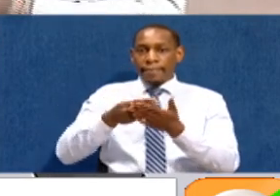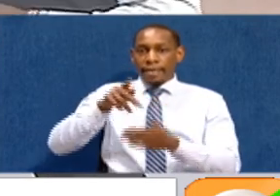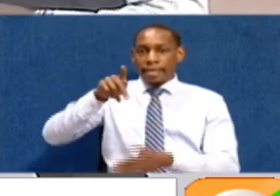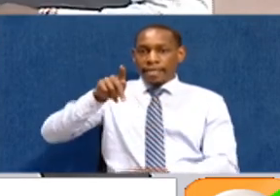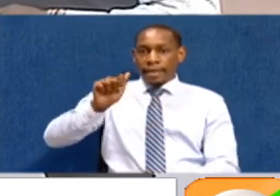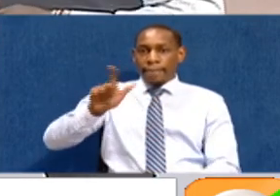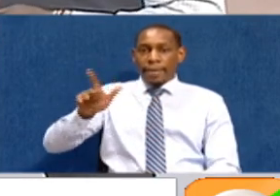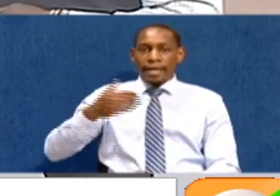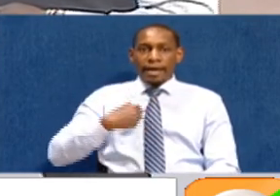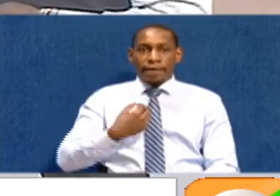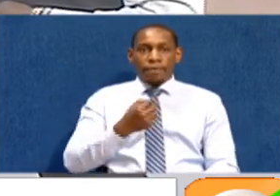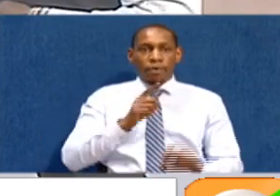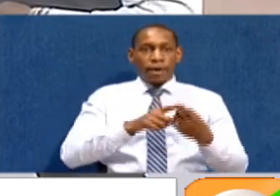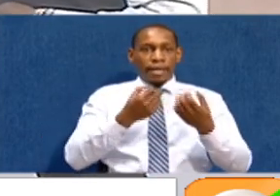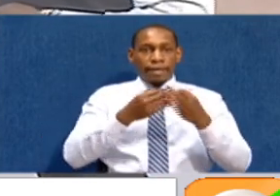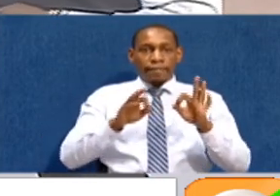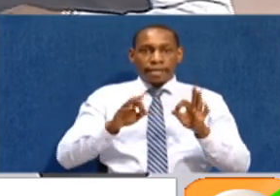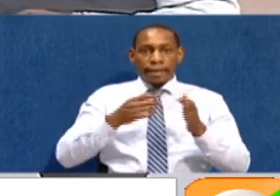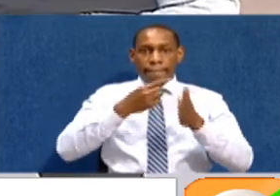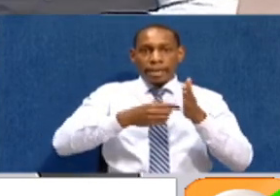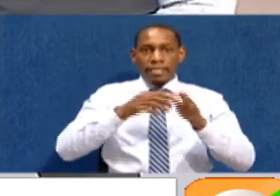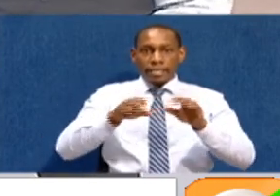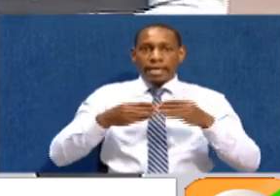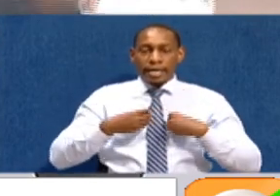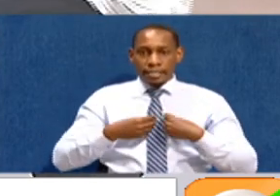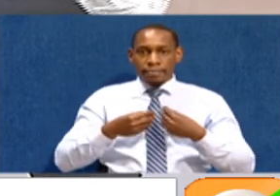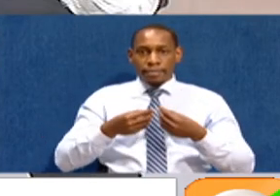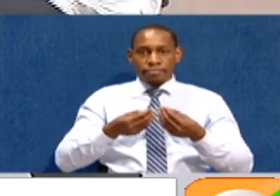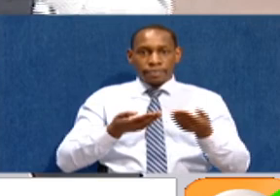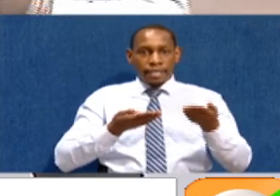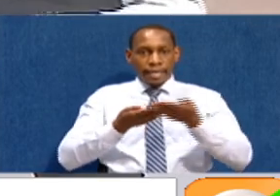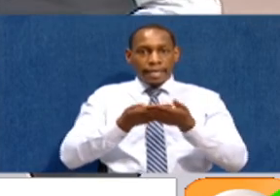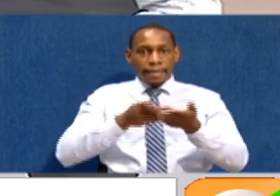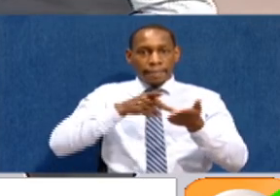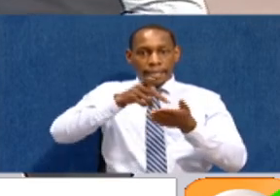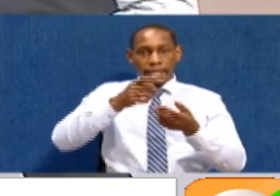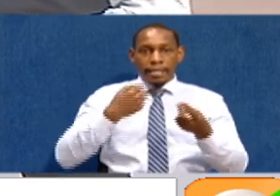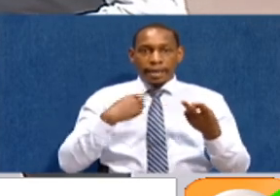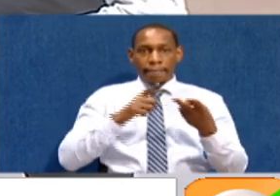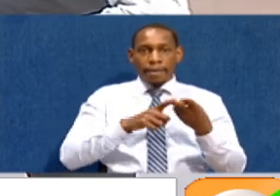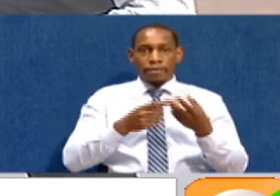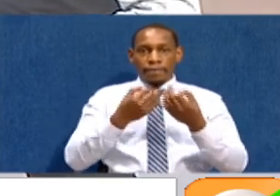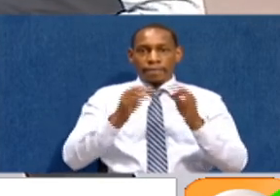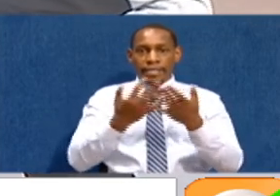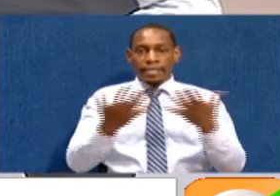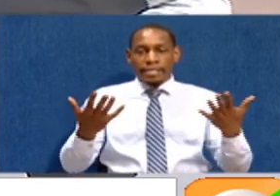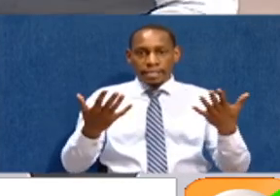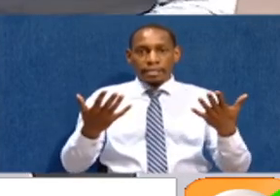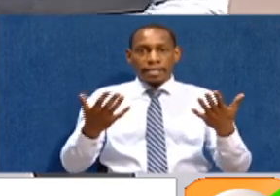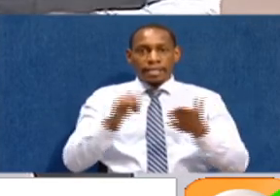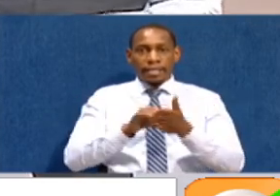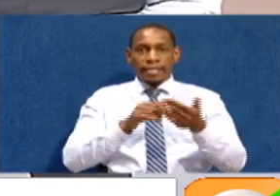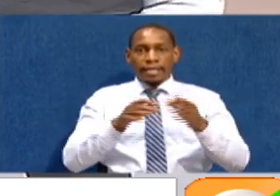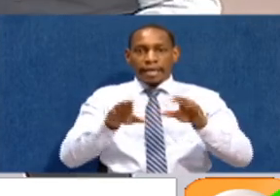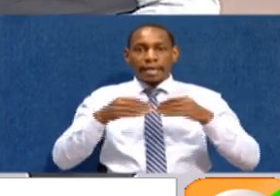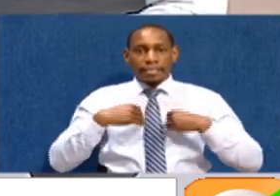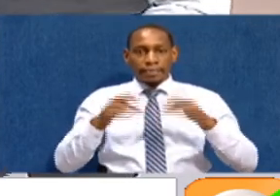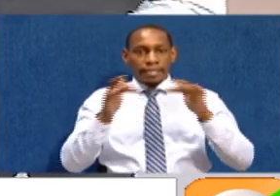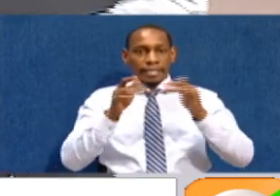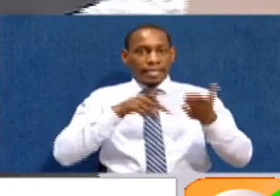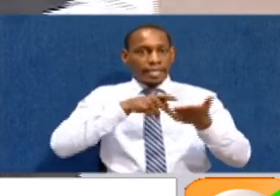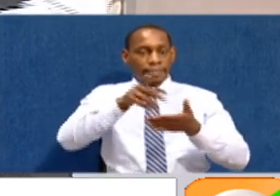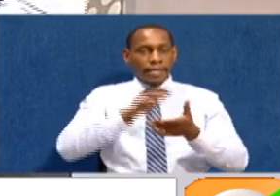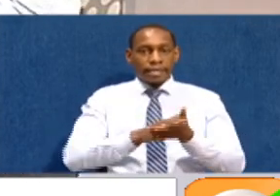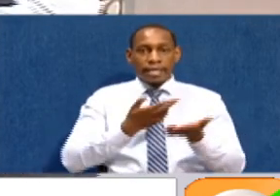one, a free MPOS machine to accept card payments, two, free tools and plugins to accept online